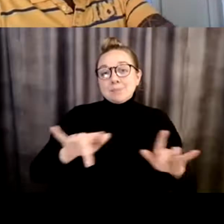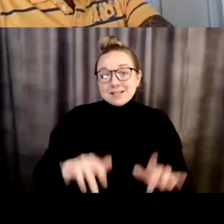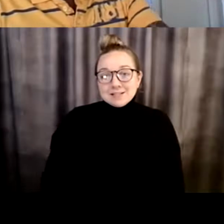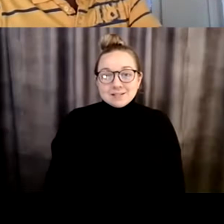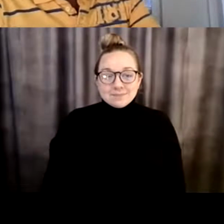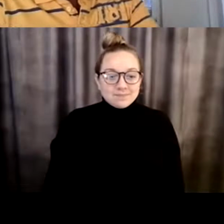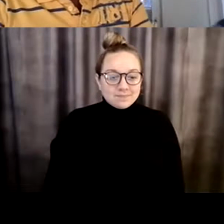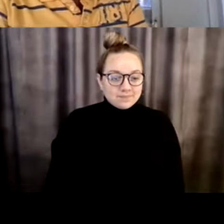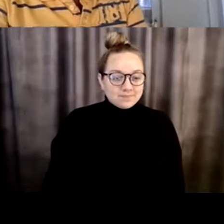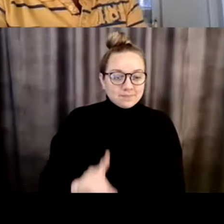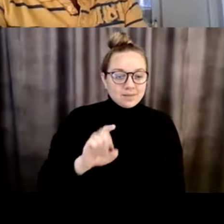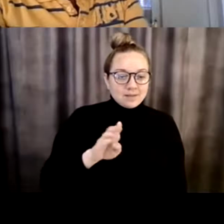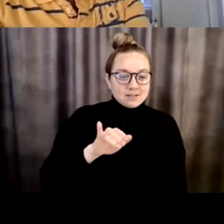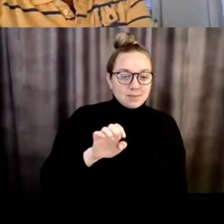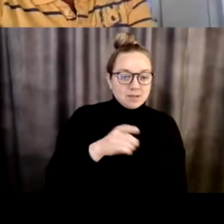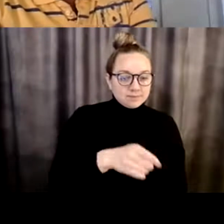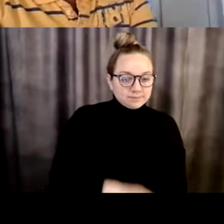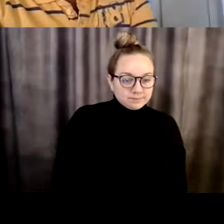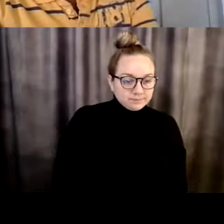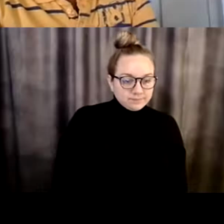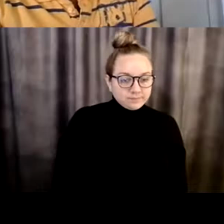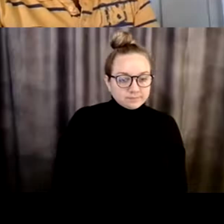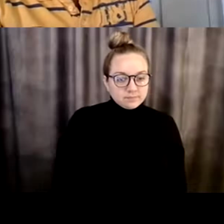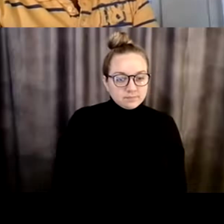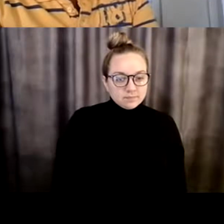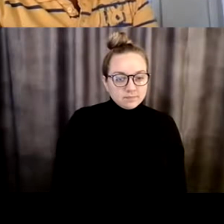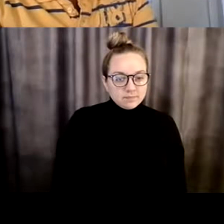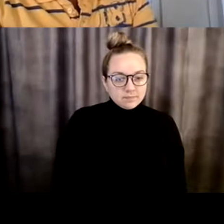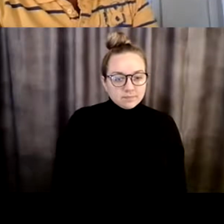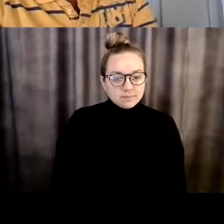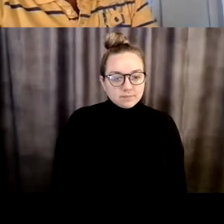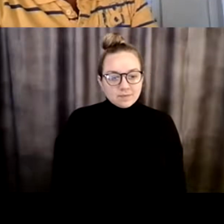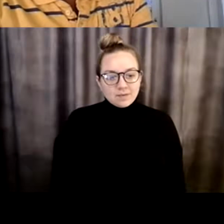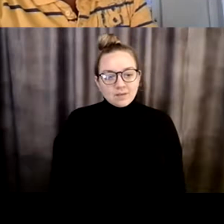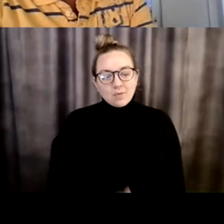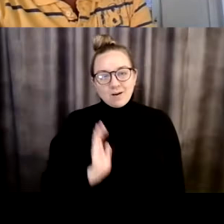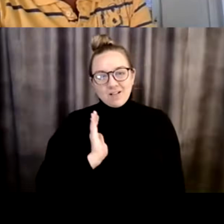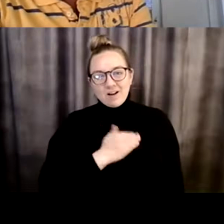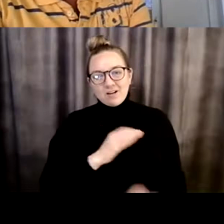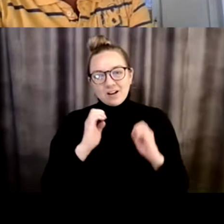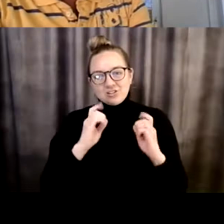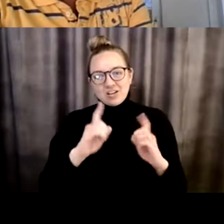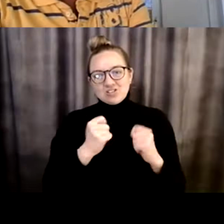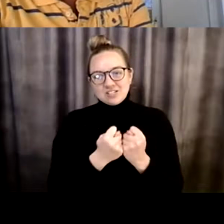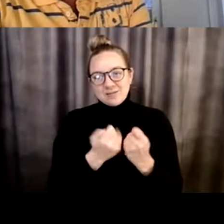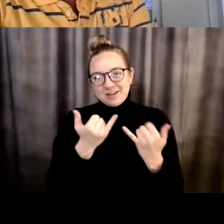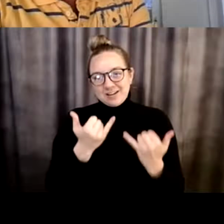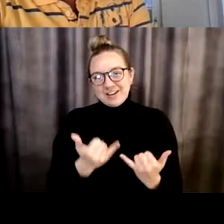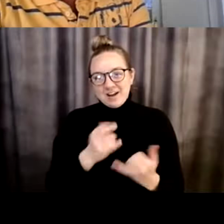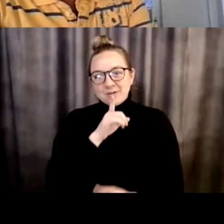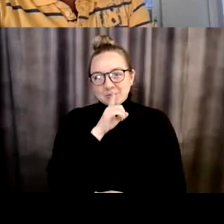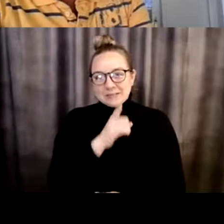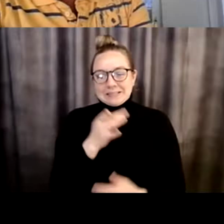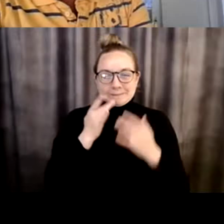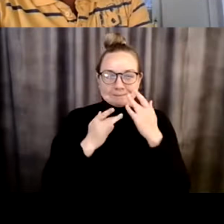Well, because our education team is currently very lean and does not include any of our teaching hosts this year, given